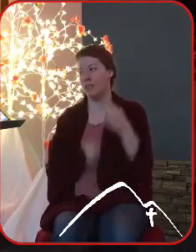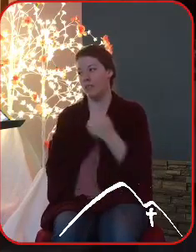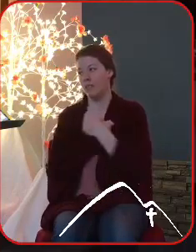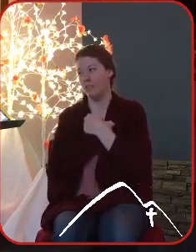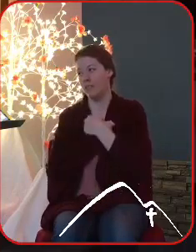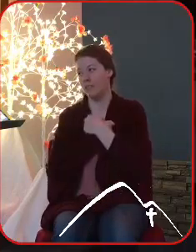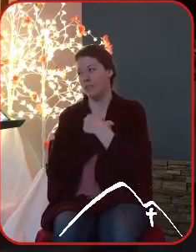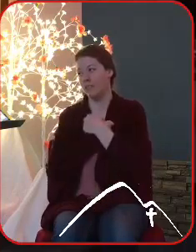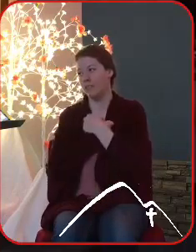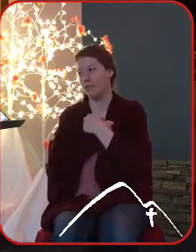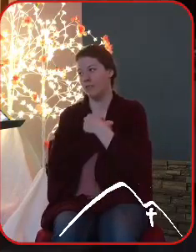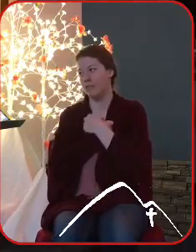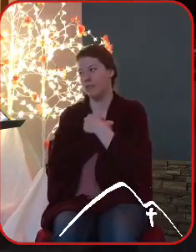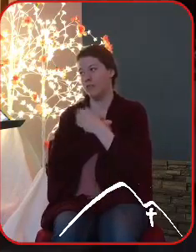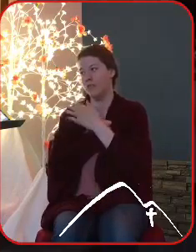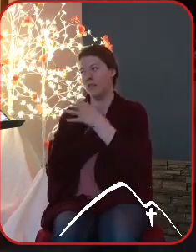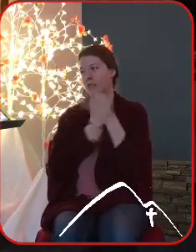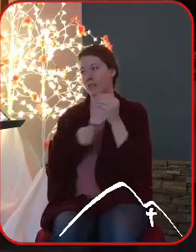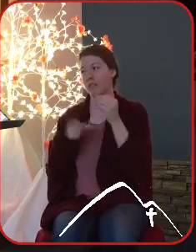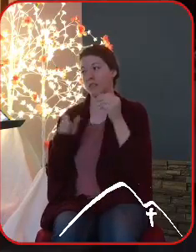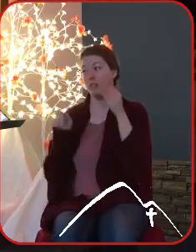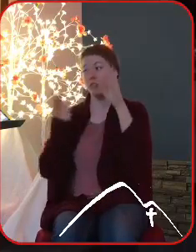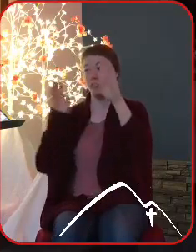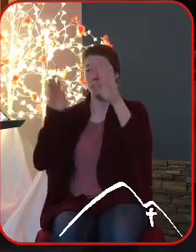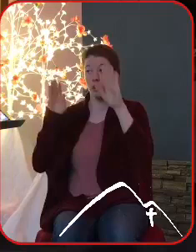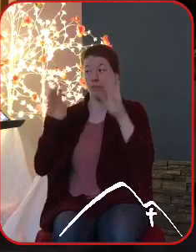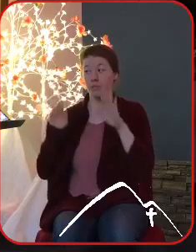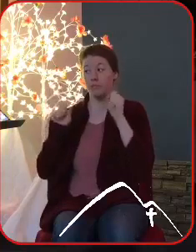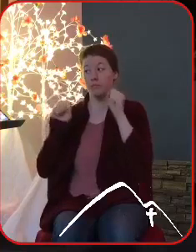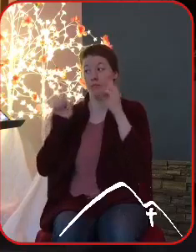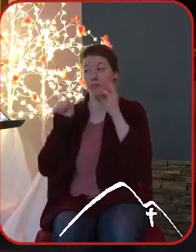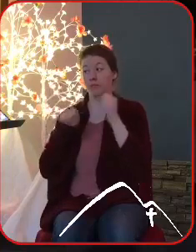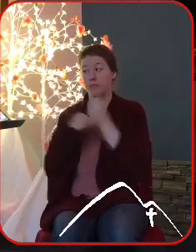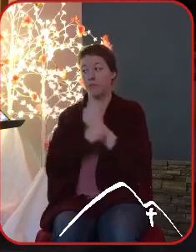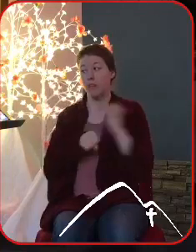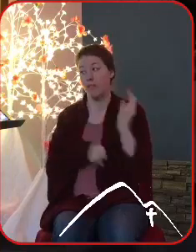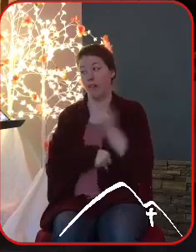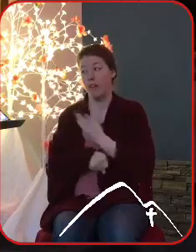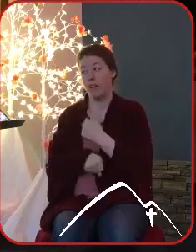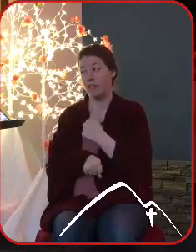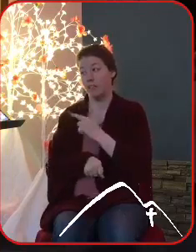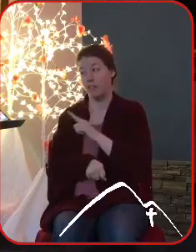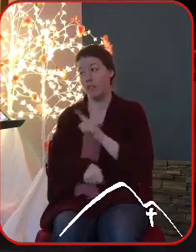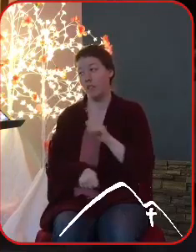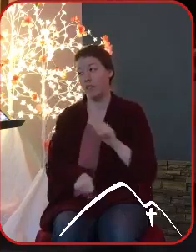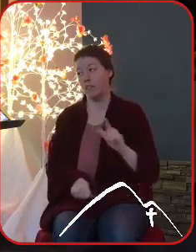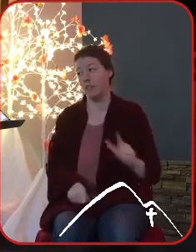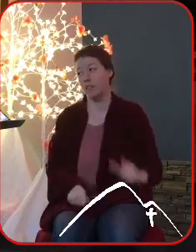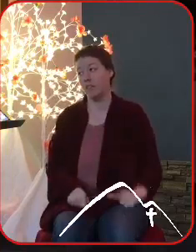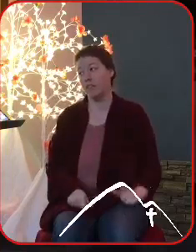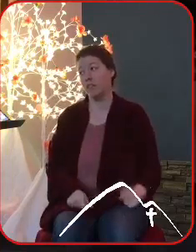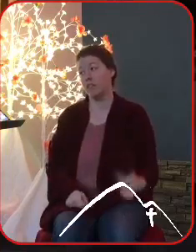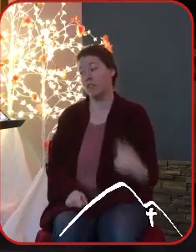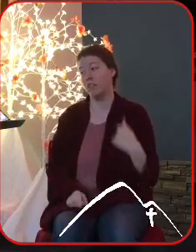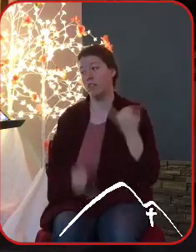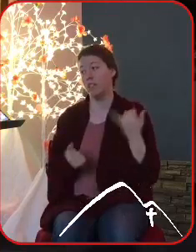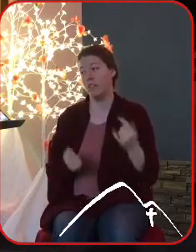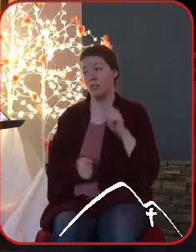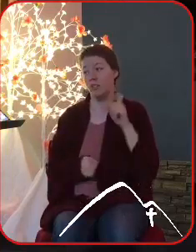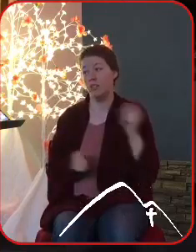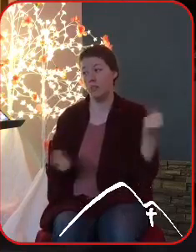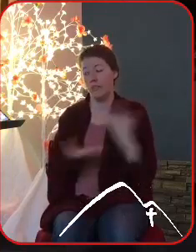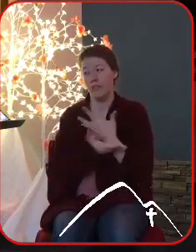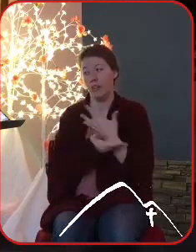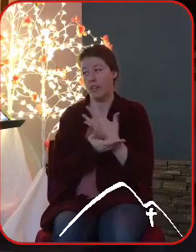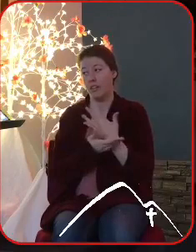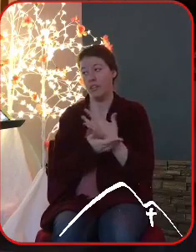And it's just incredible how you freed us, Lord. And we don't have to be fearful. We don't have